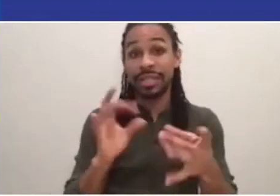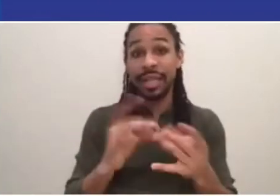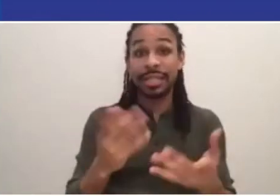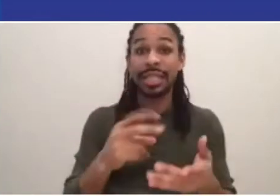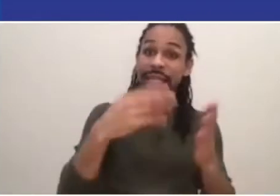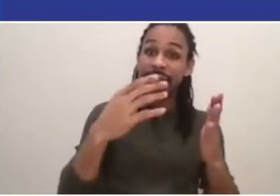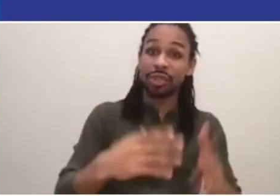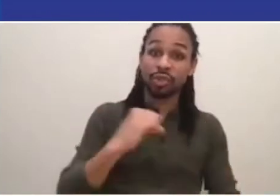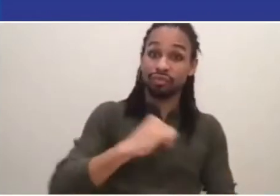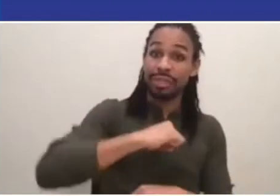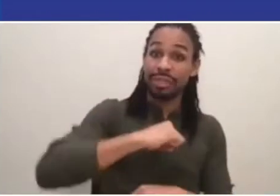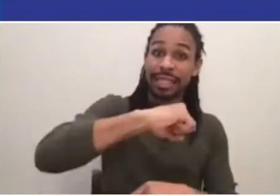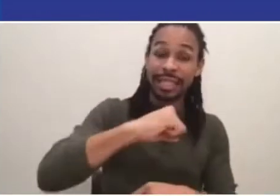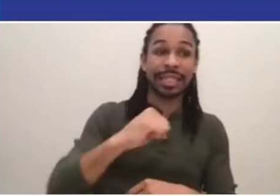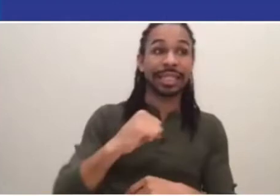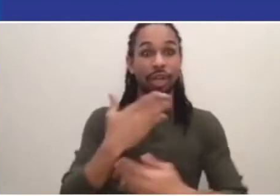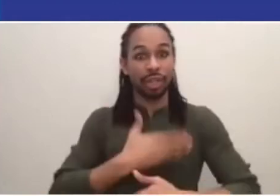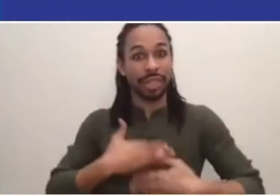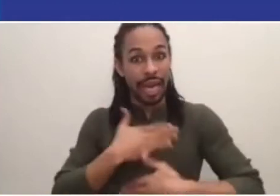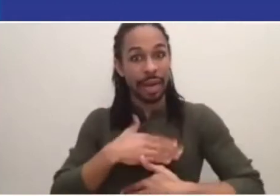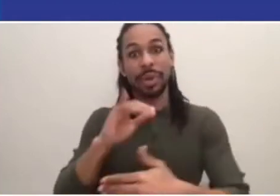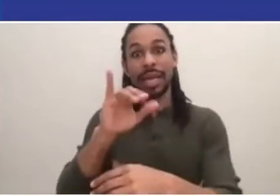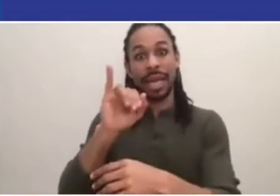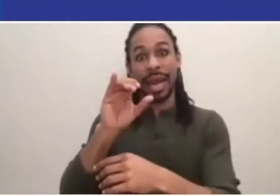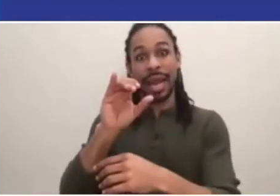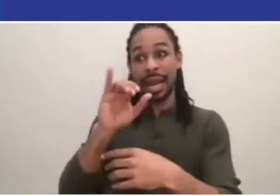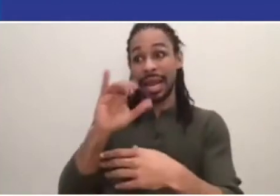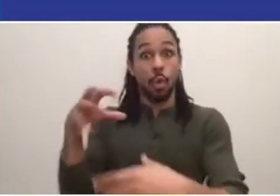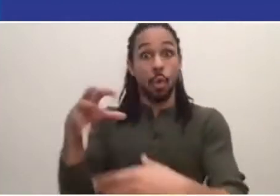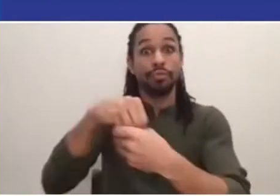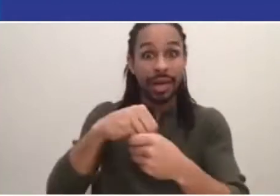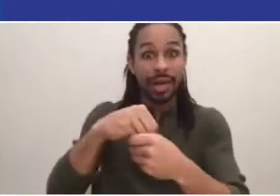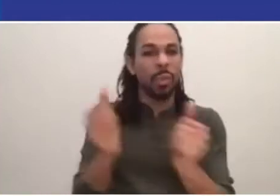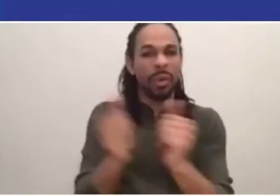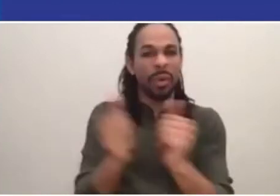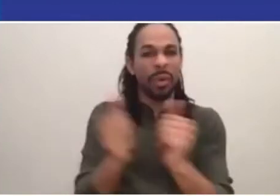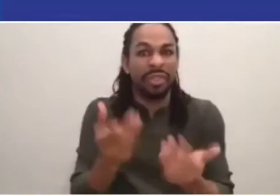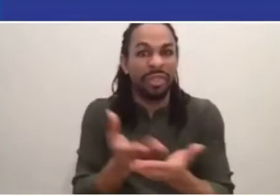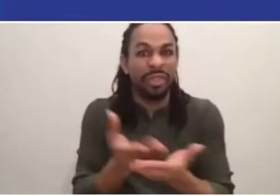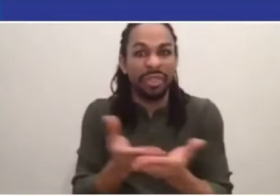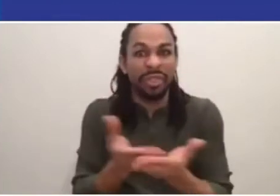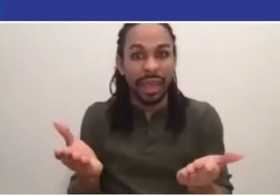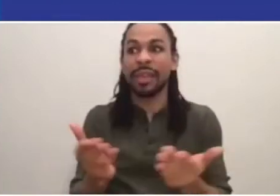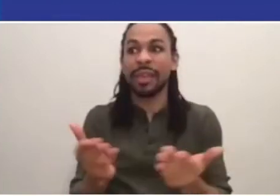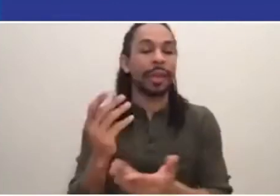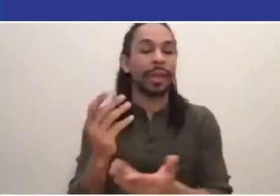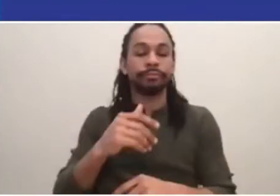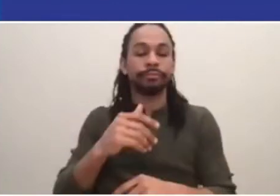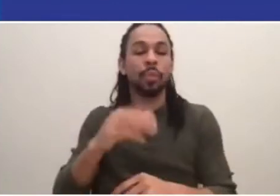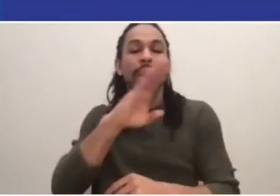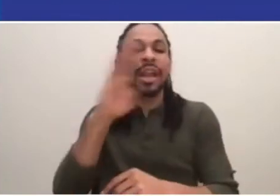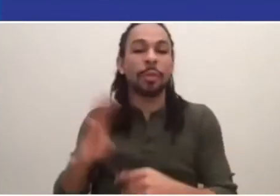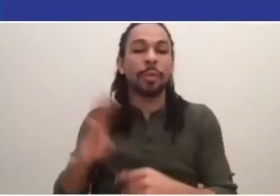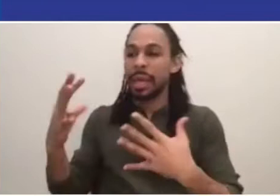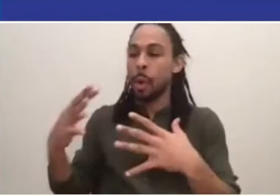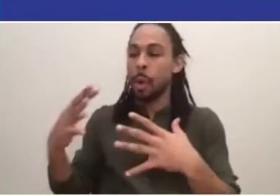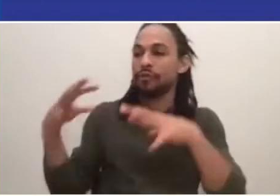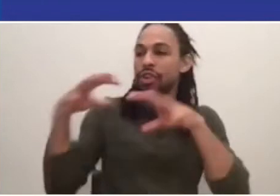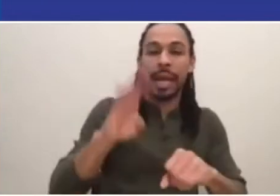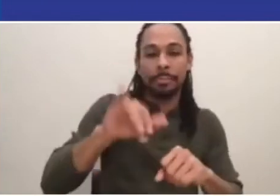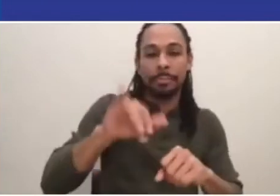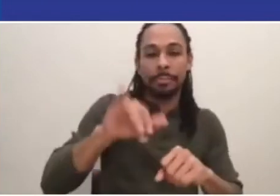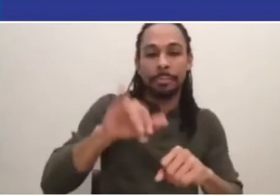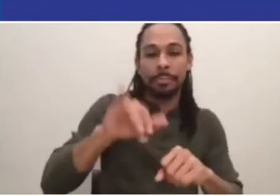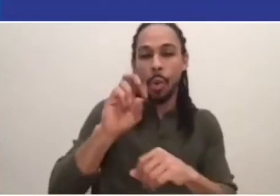entertainment incorporated with the one thing that hasn't suffered a corporate takeover, their bodies. When you're dancing,